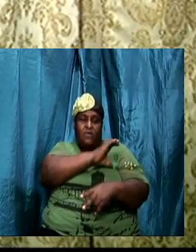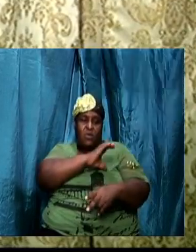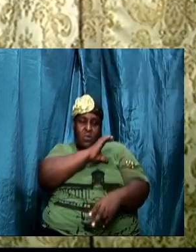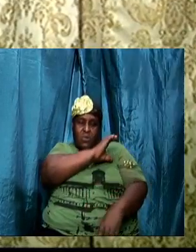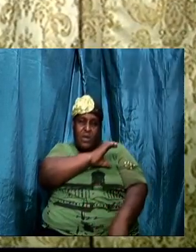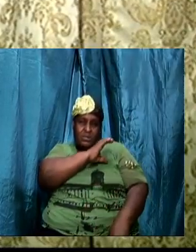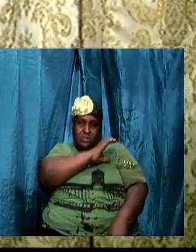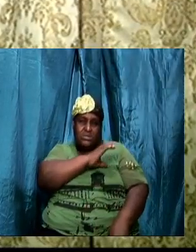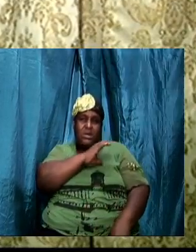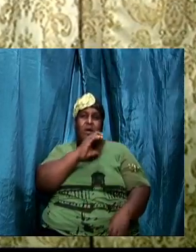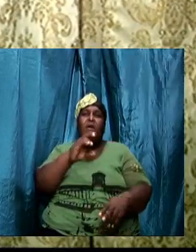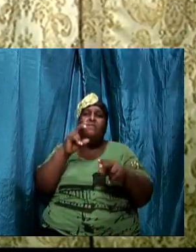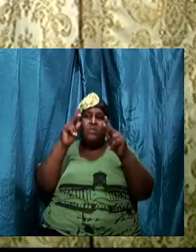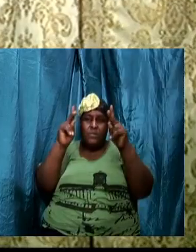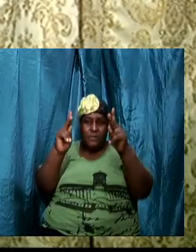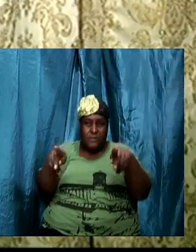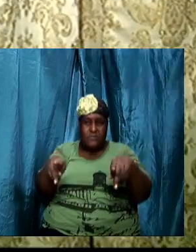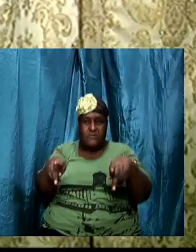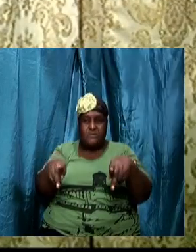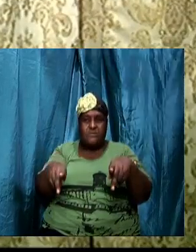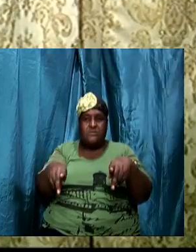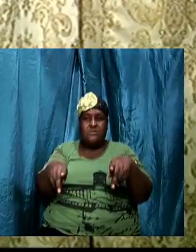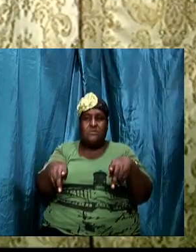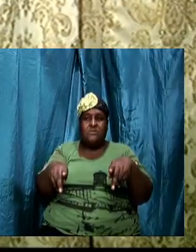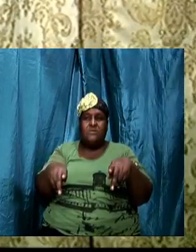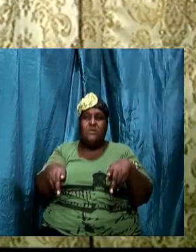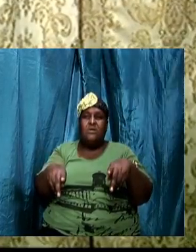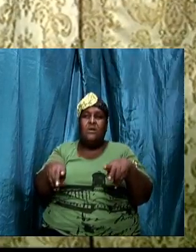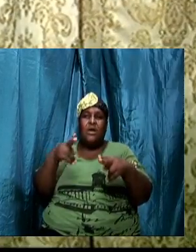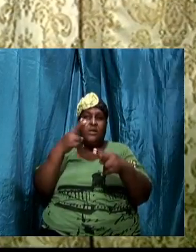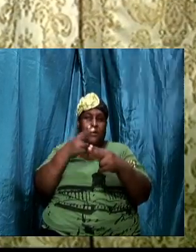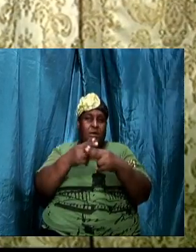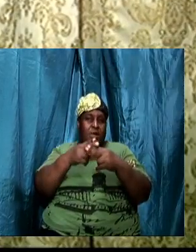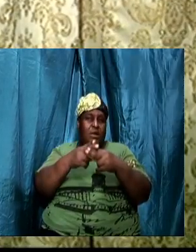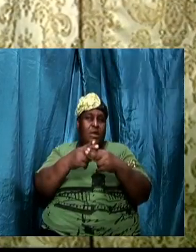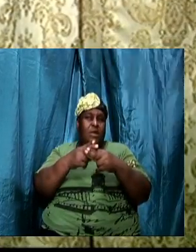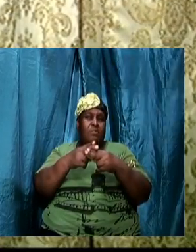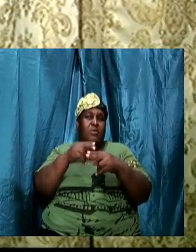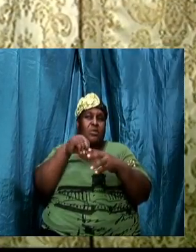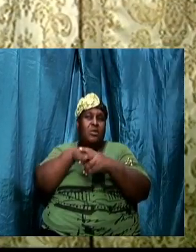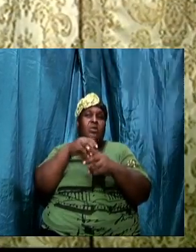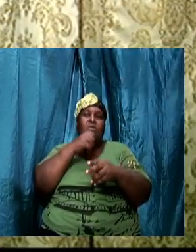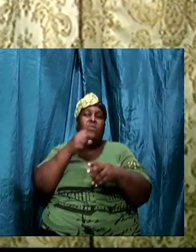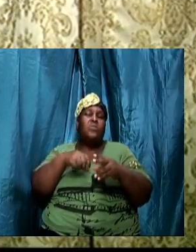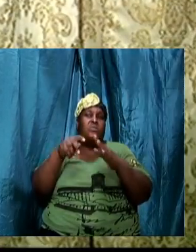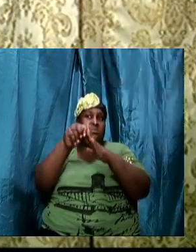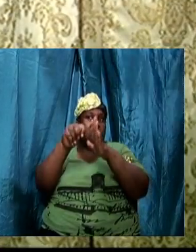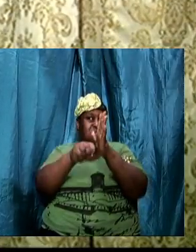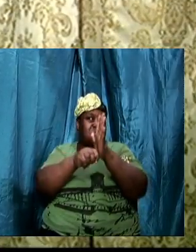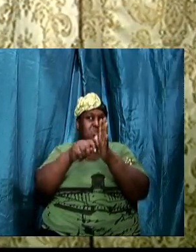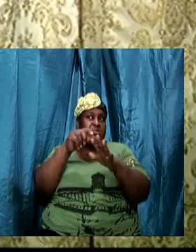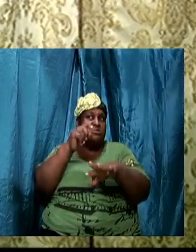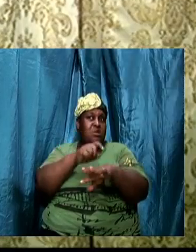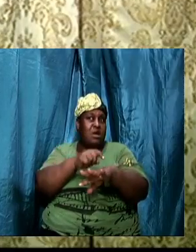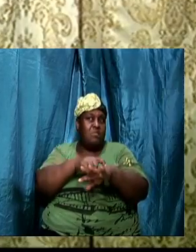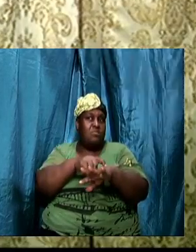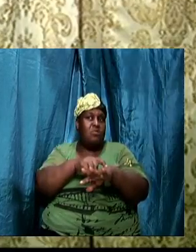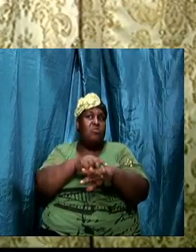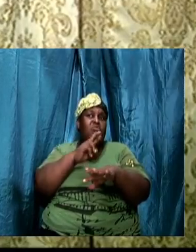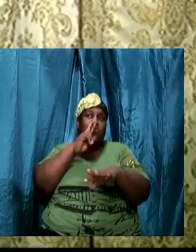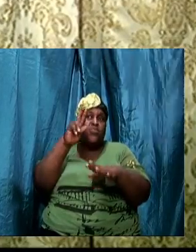trait of the person. And a name in Old Testament times really meant